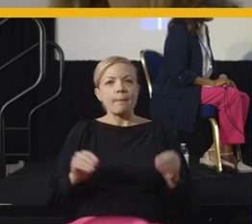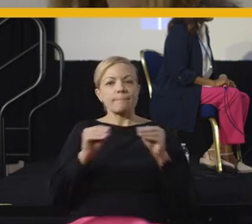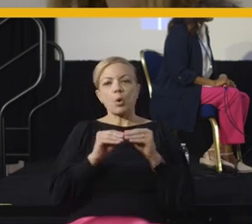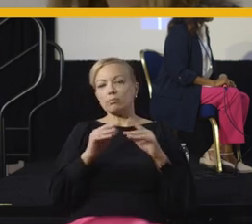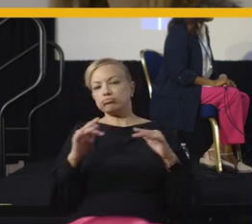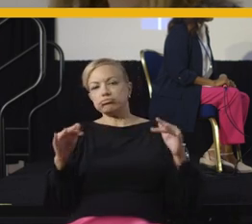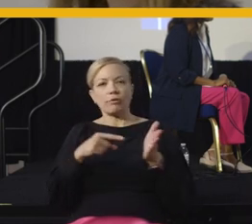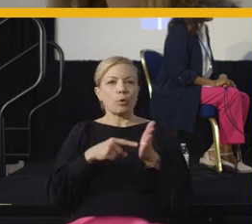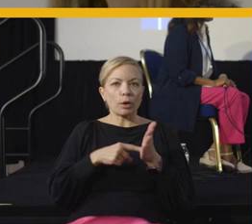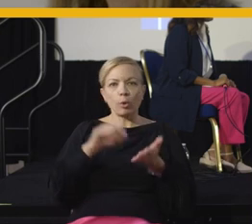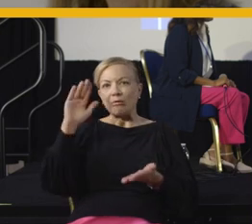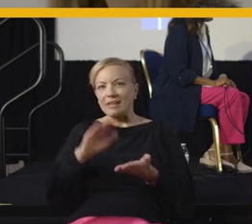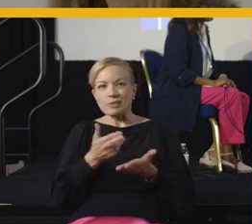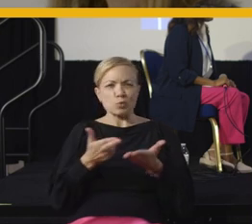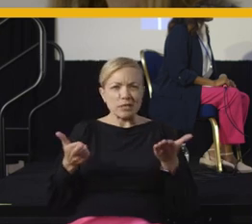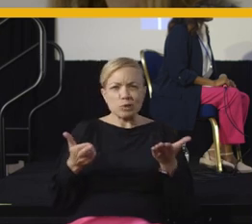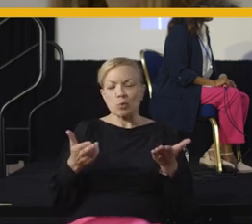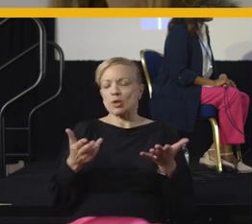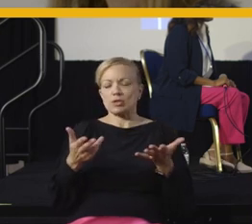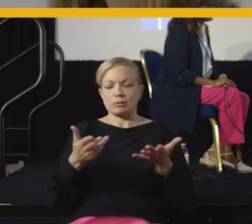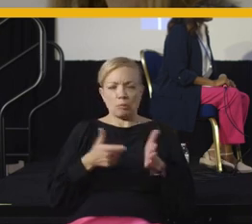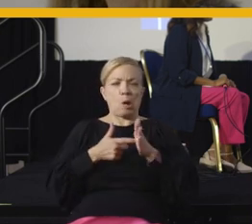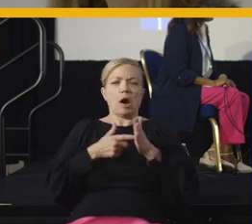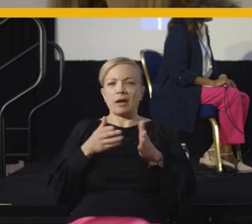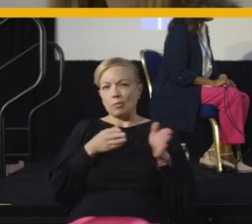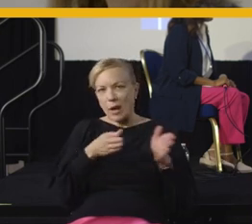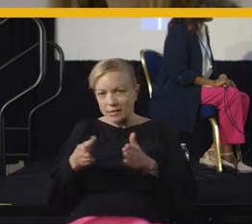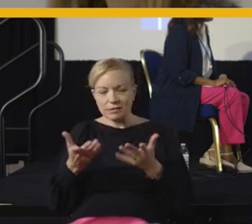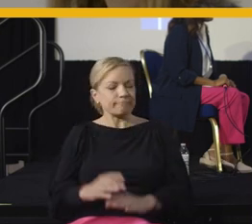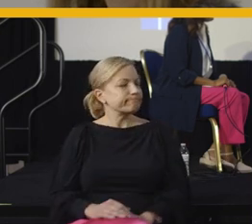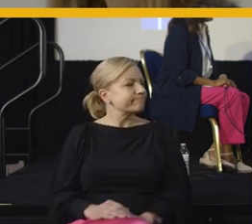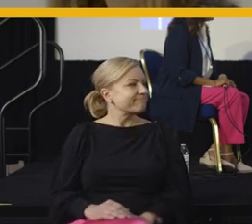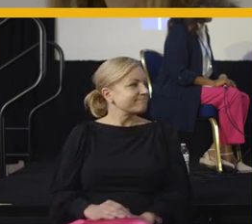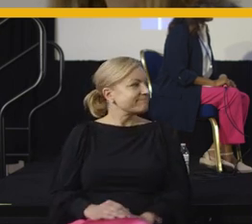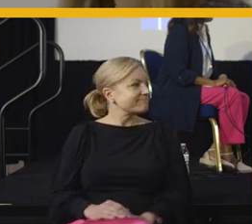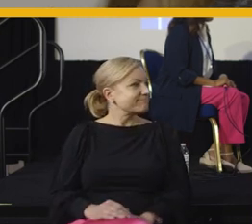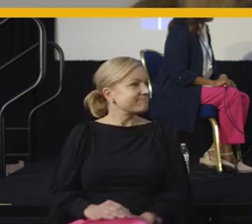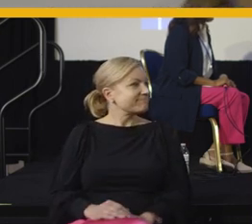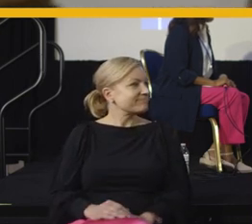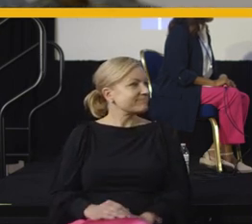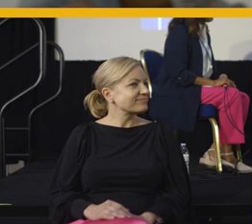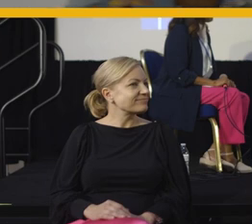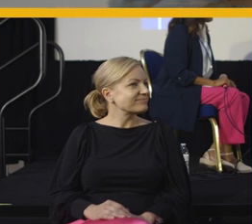sort of affordable, less resource intensive ways to think in a multi-platform way. So. Yeah, I just want to emphasize that.